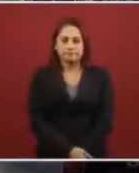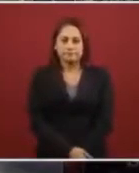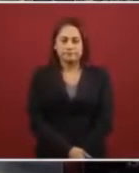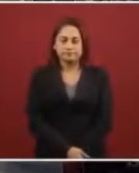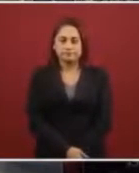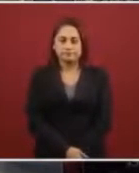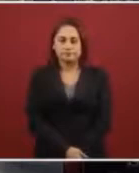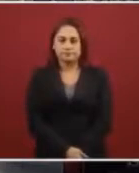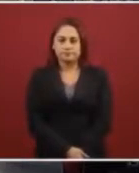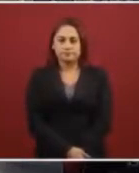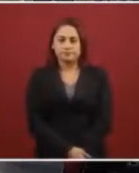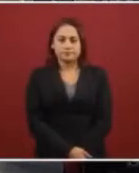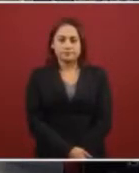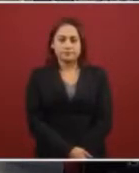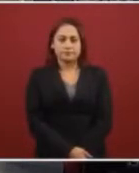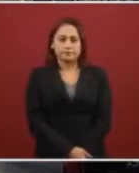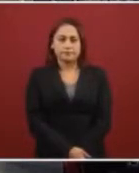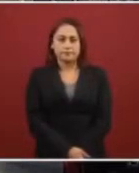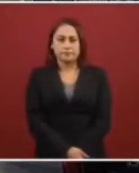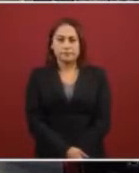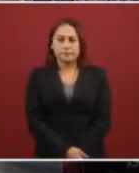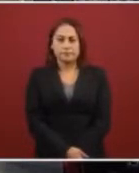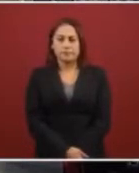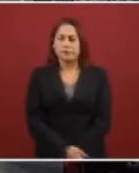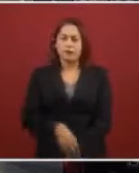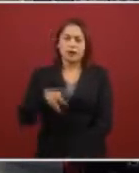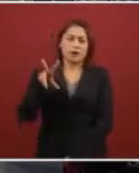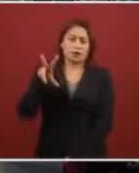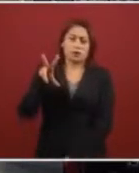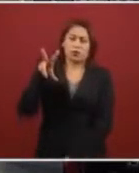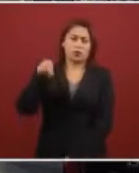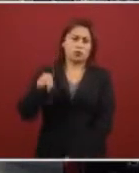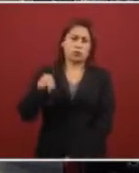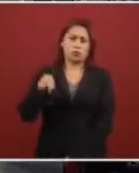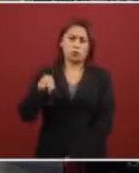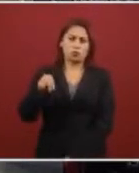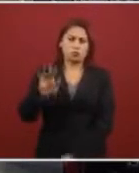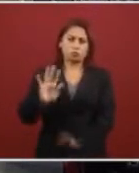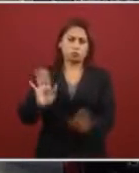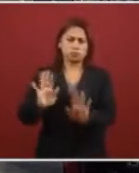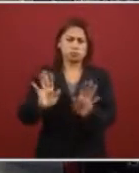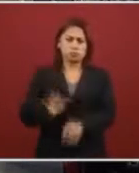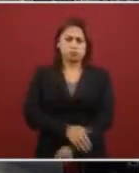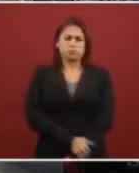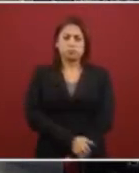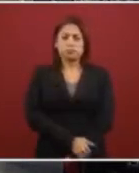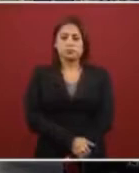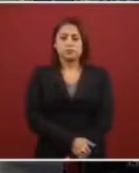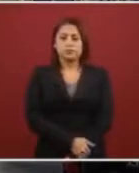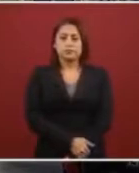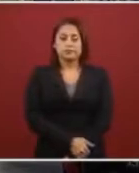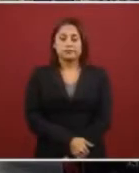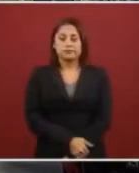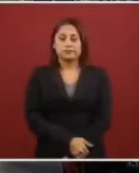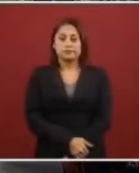Like they would get like a stay. No, no, no. And then no, they no. got to keep their salaries. Eso es,